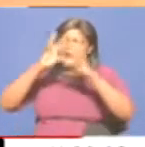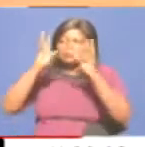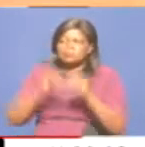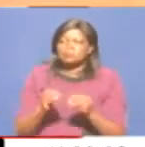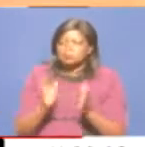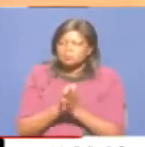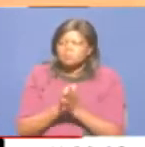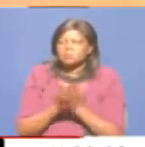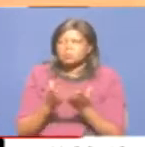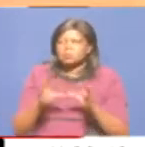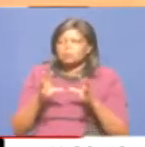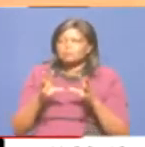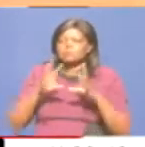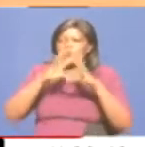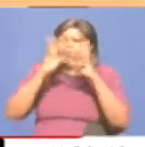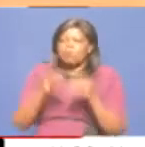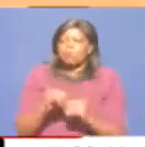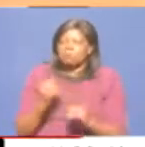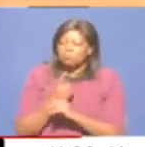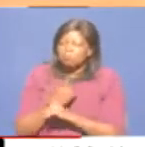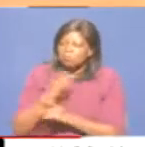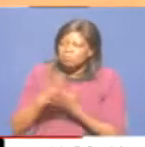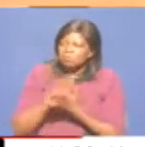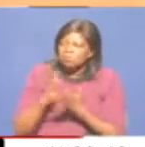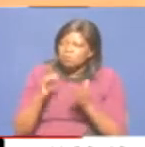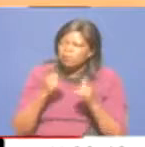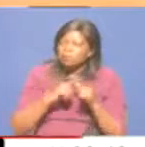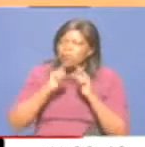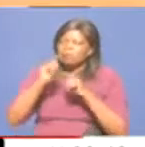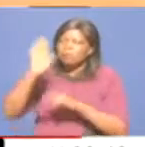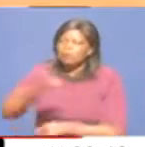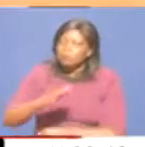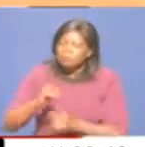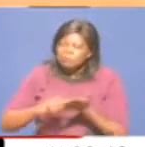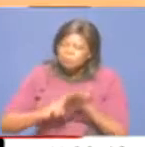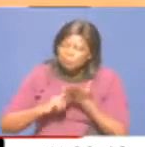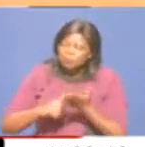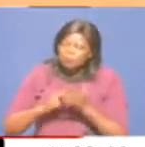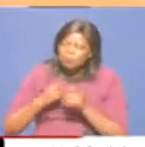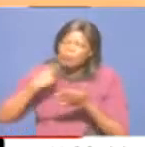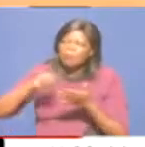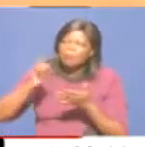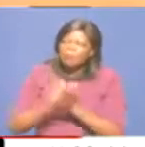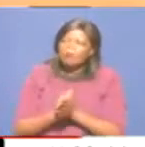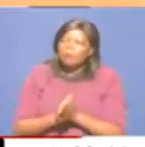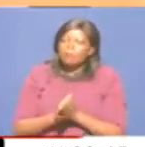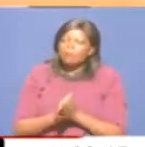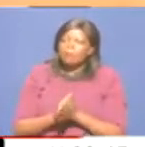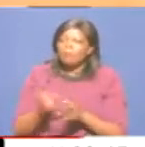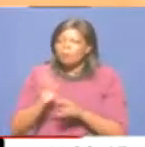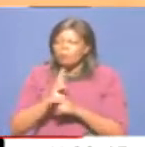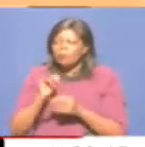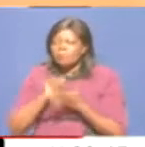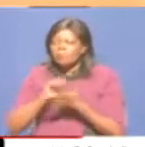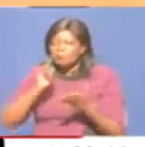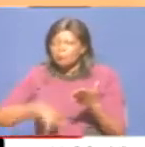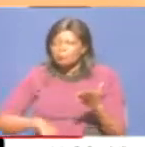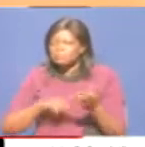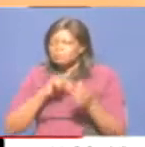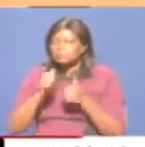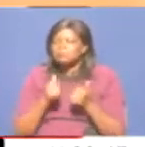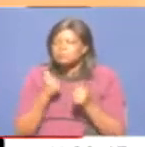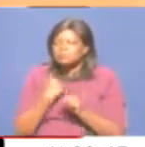that budgeting mm-hmm. to the relevant department, mm-hmm. and then they're taken to parliament for debate, approval, and then appropriation. Yes. That's what Nabulindo and team are